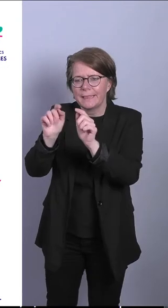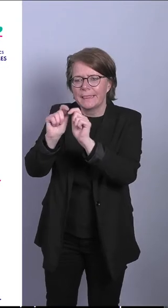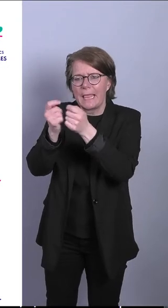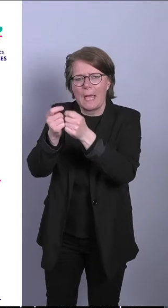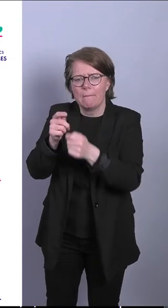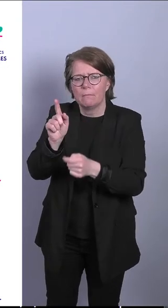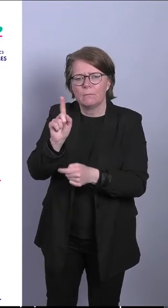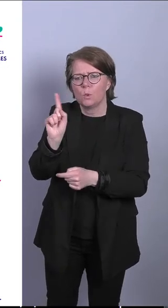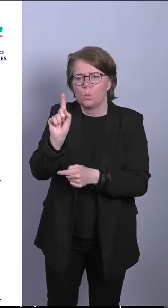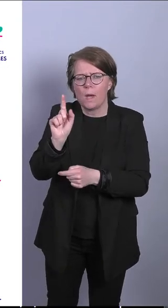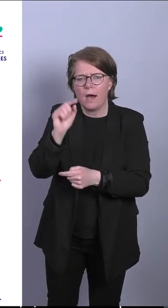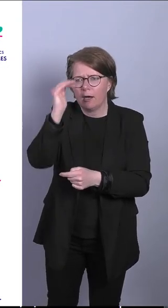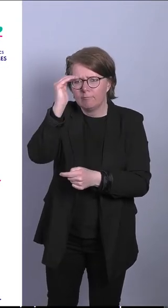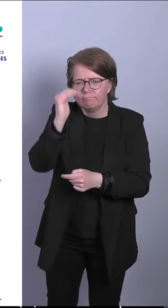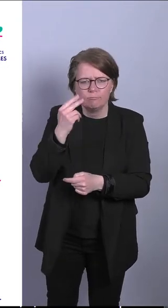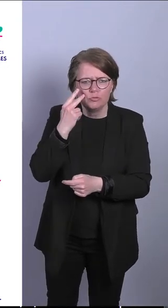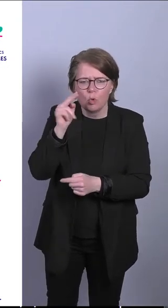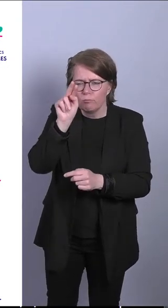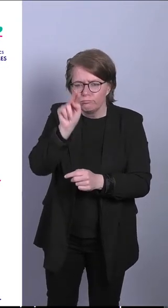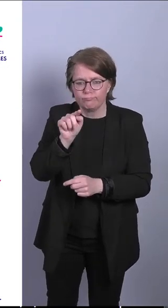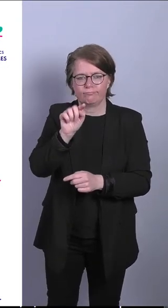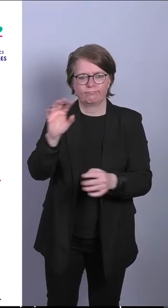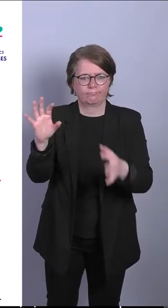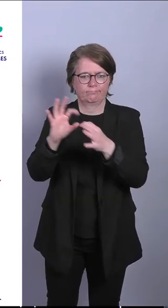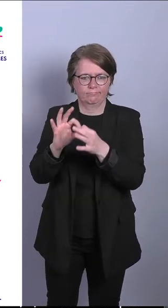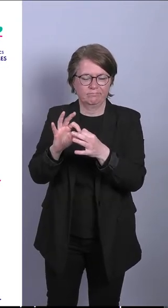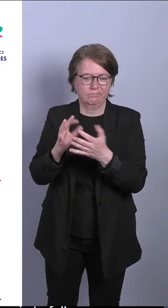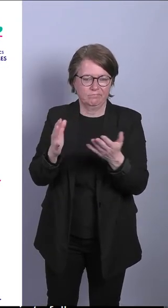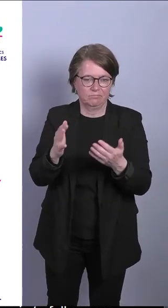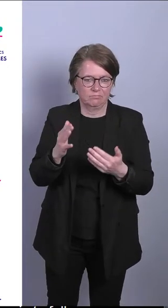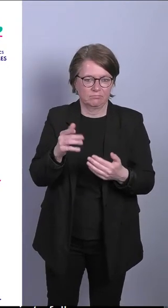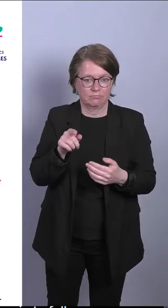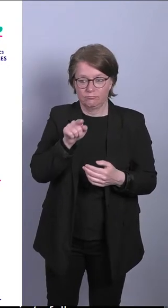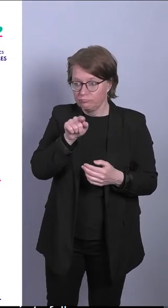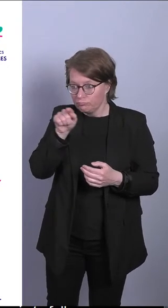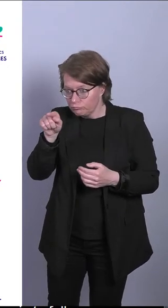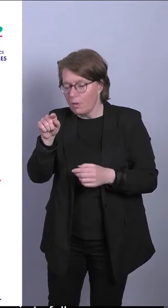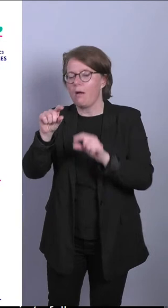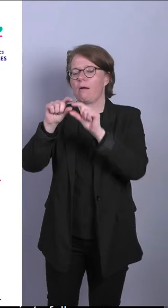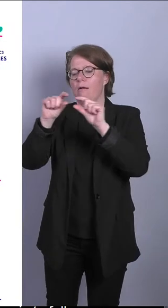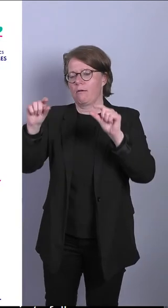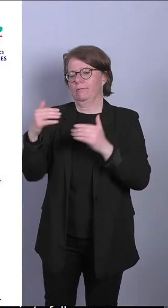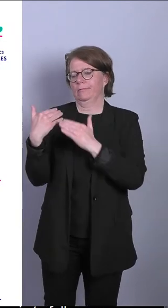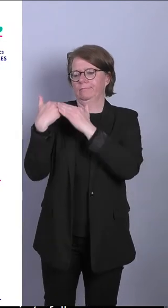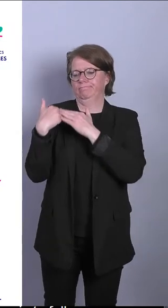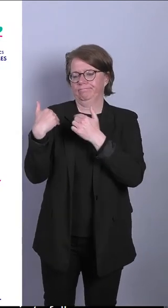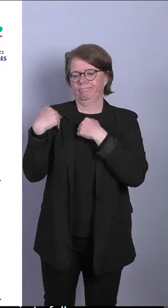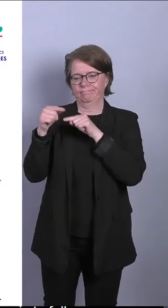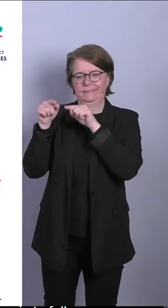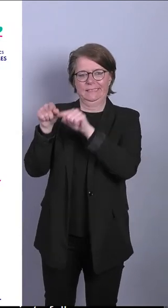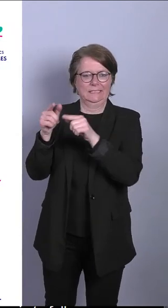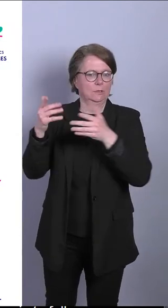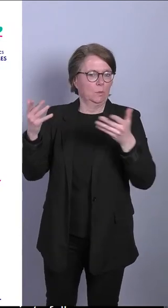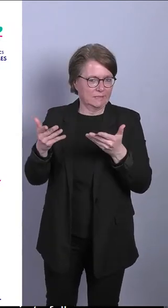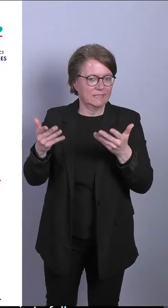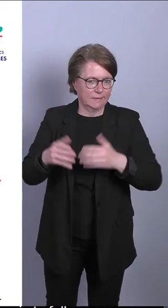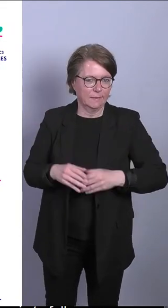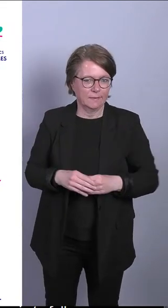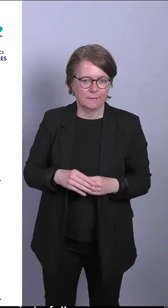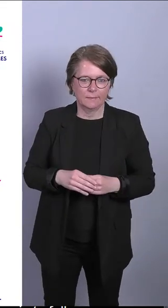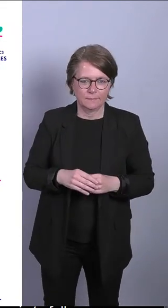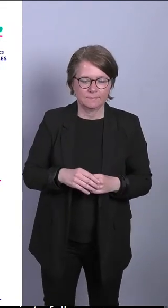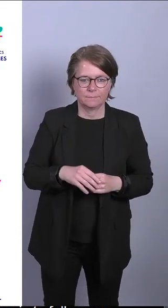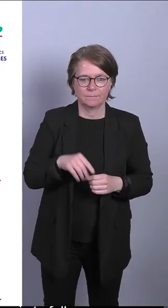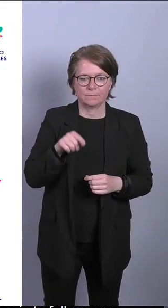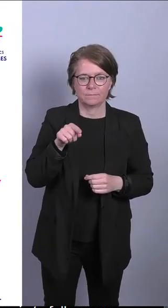roles like ceremonies, opening ceremony or healthy athletes, haven't been published yet, but it's going to be soon happening. And